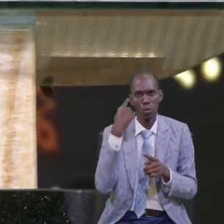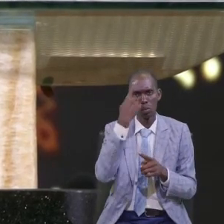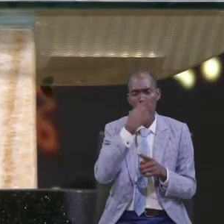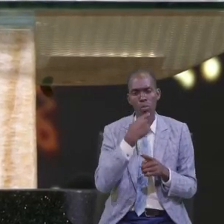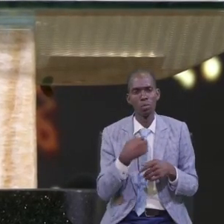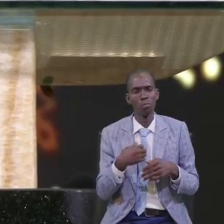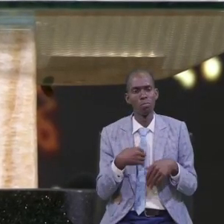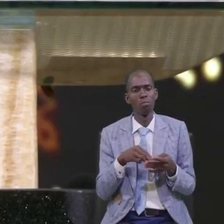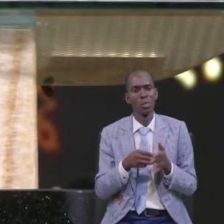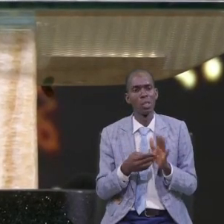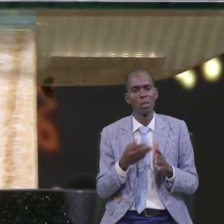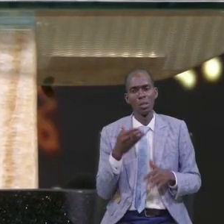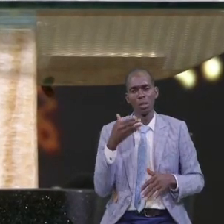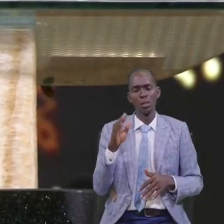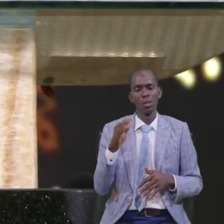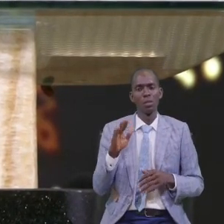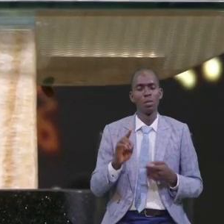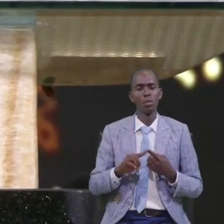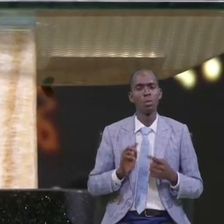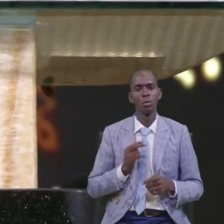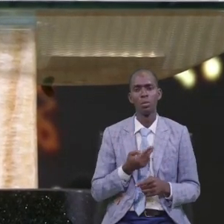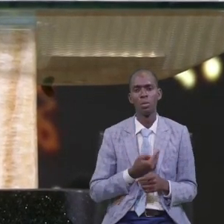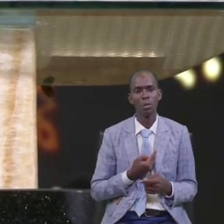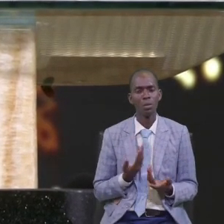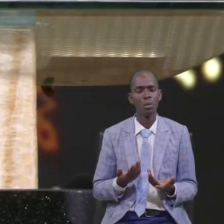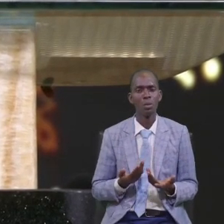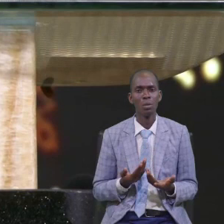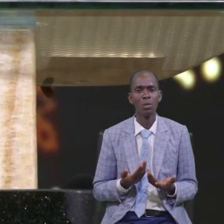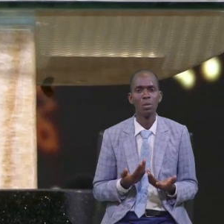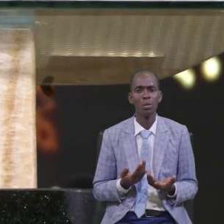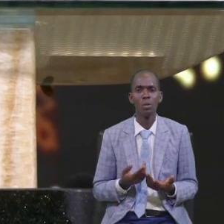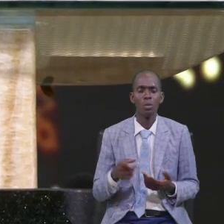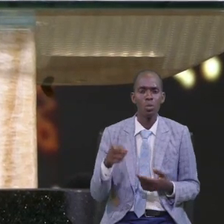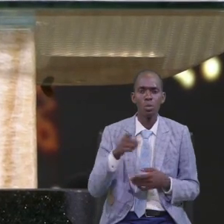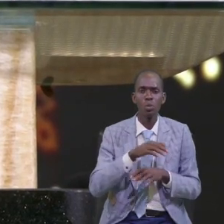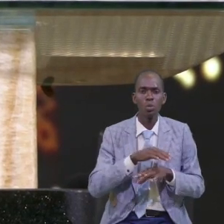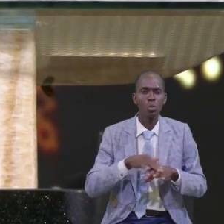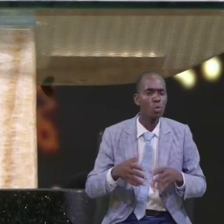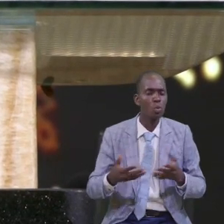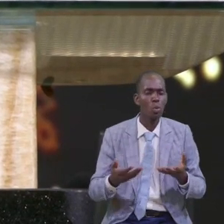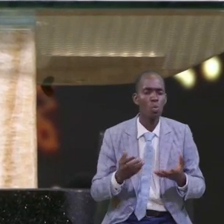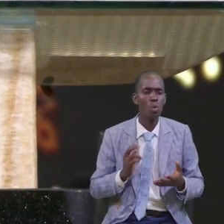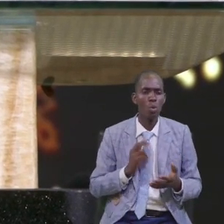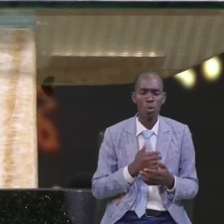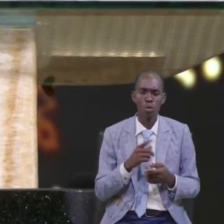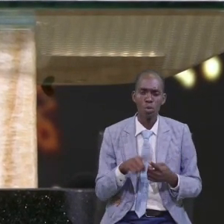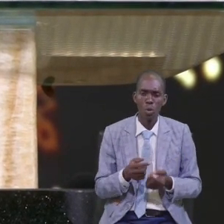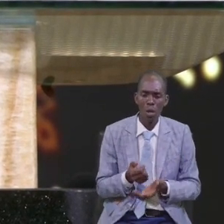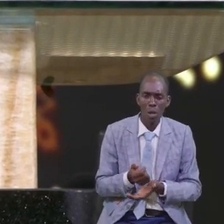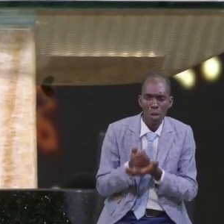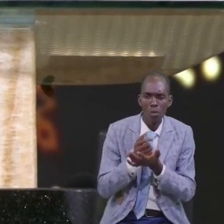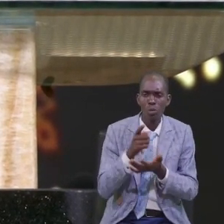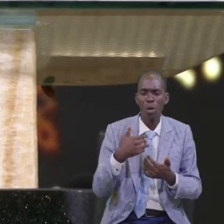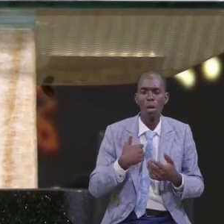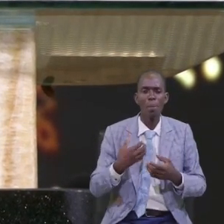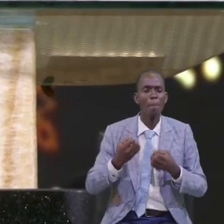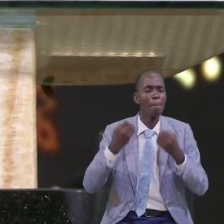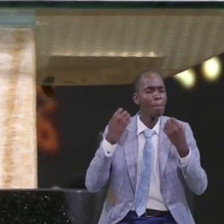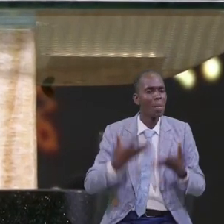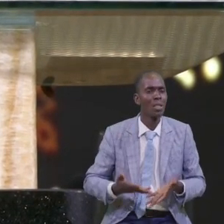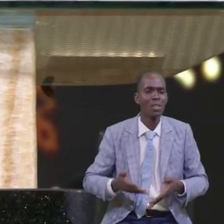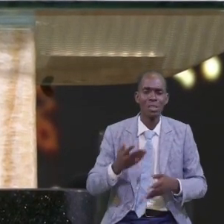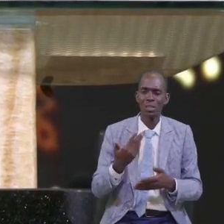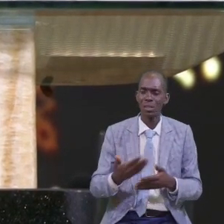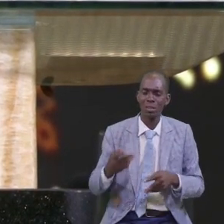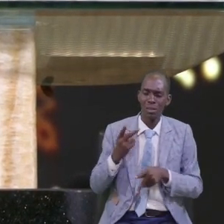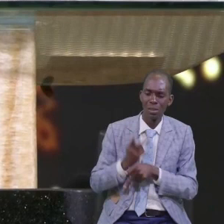You have so much to hide. You don't want us who can help and counsel and lift